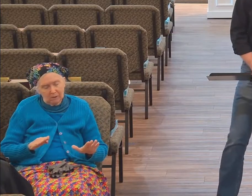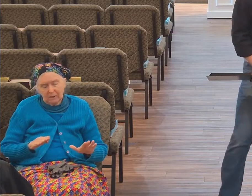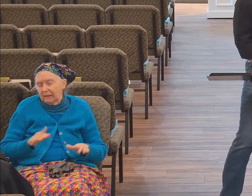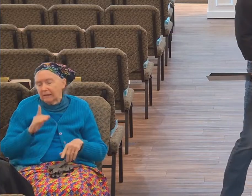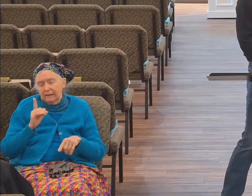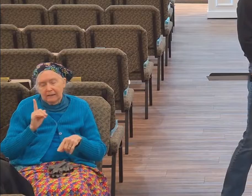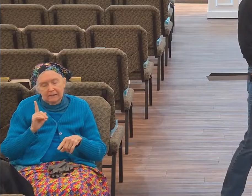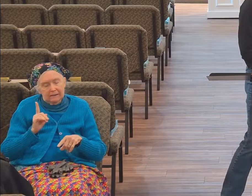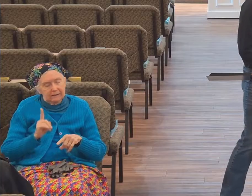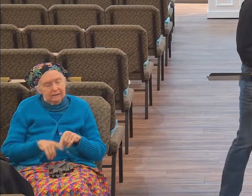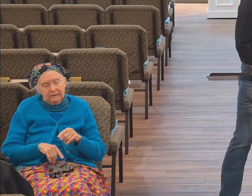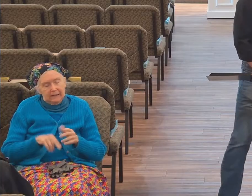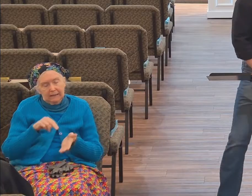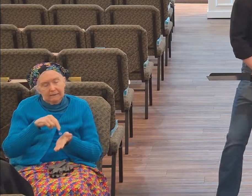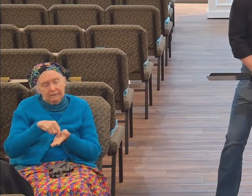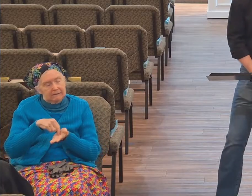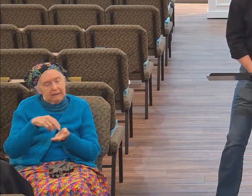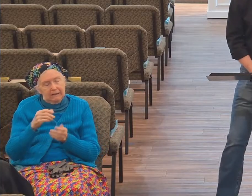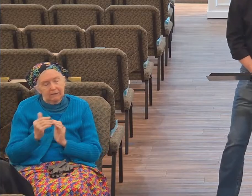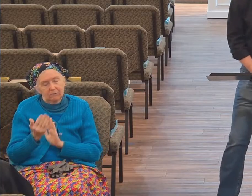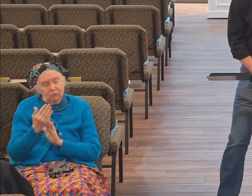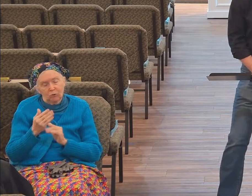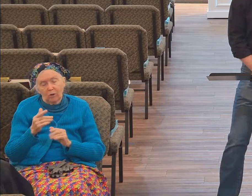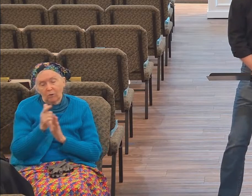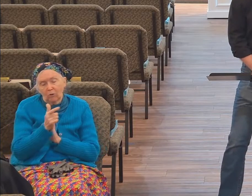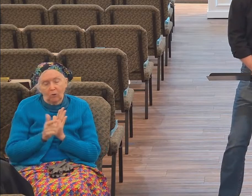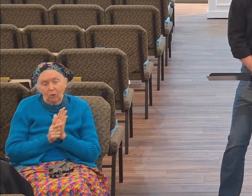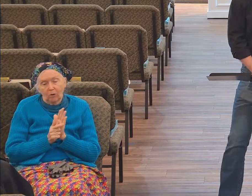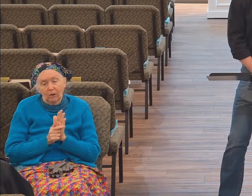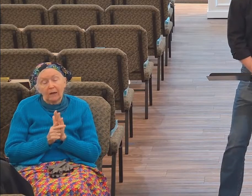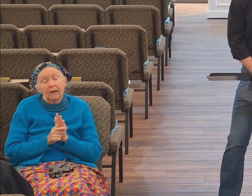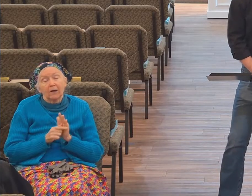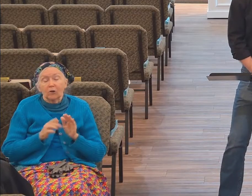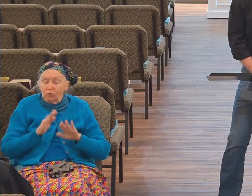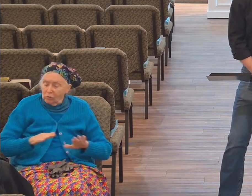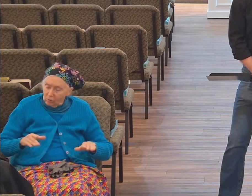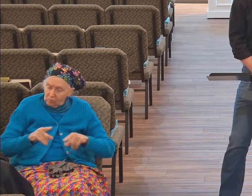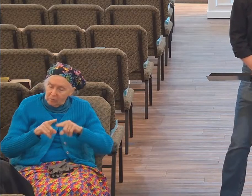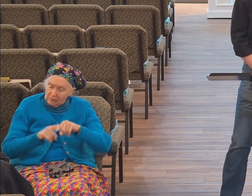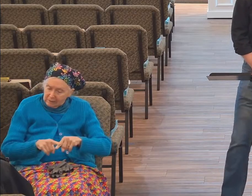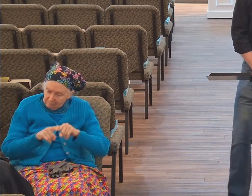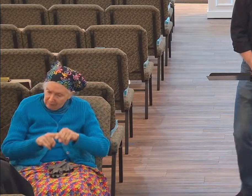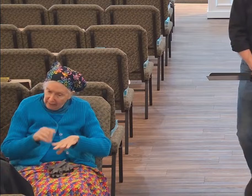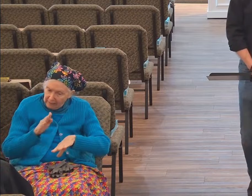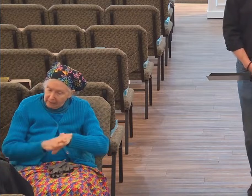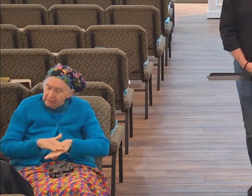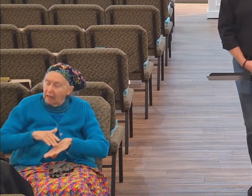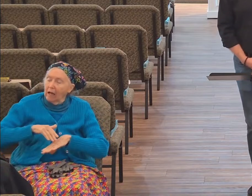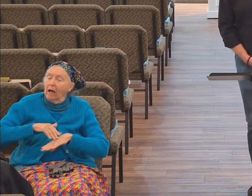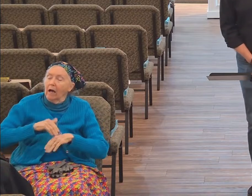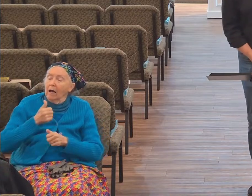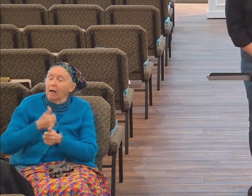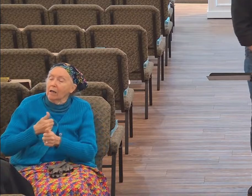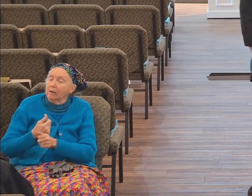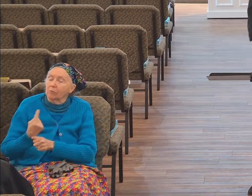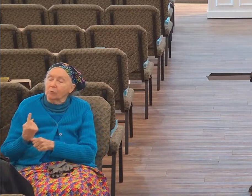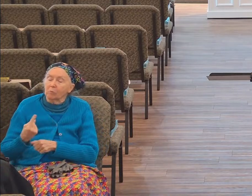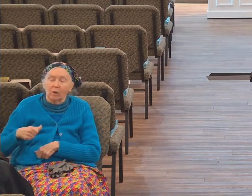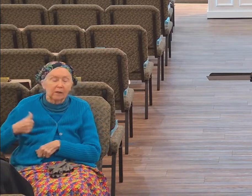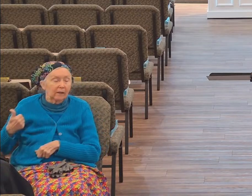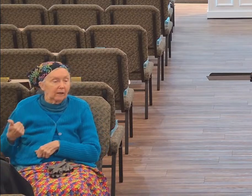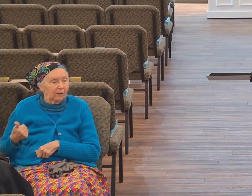They depended entirely on everyone else. They were culturally insignificant. So think about this, just